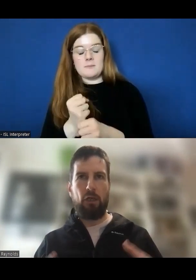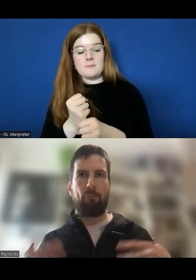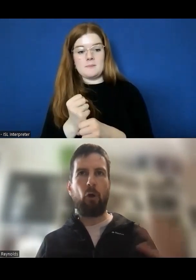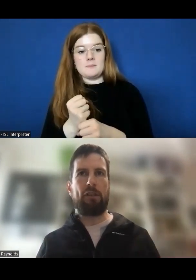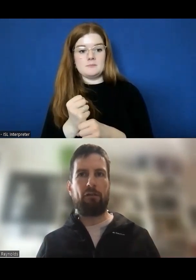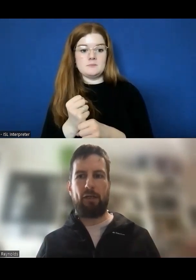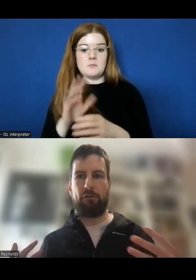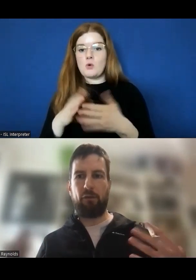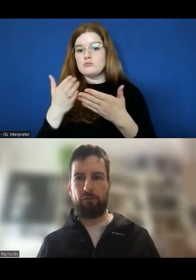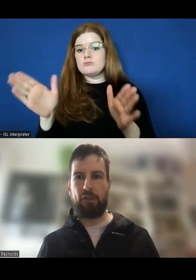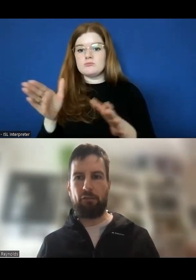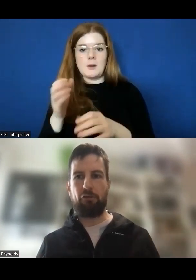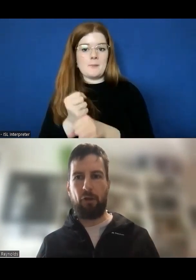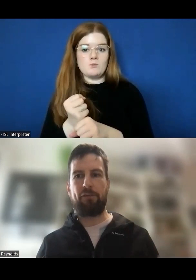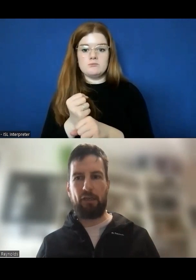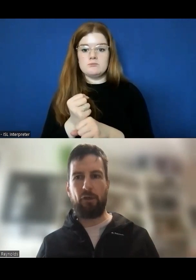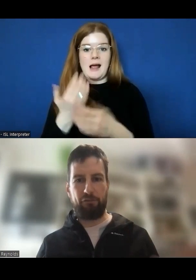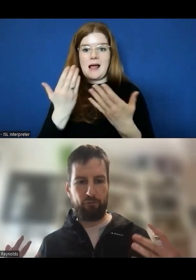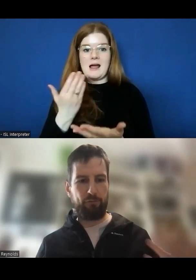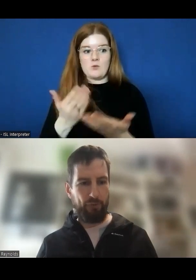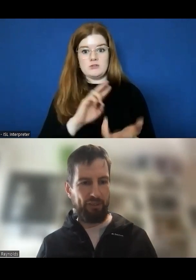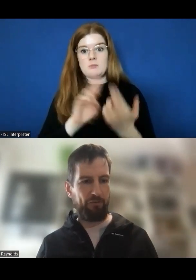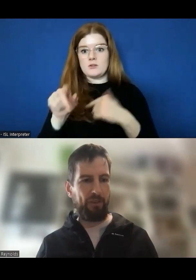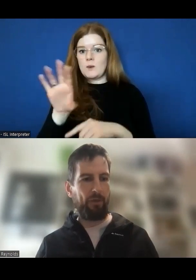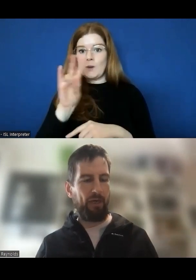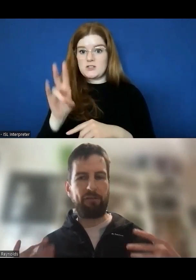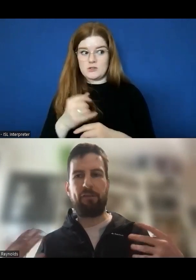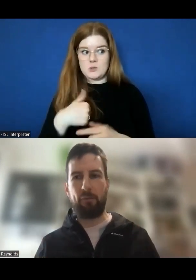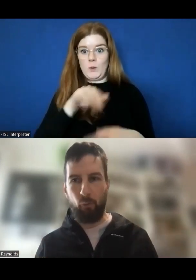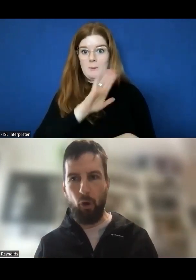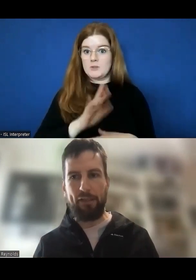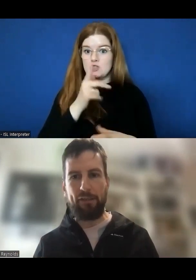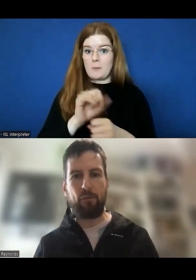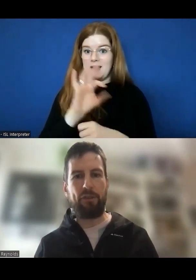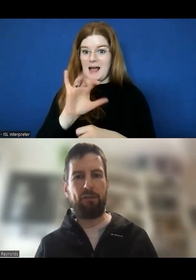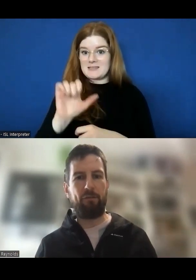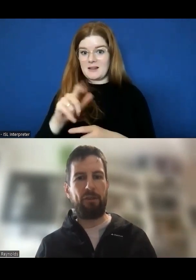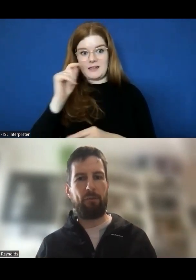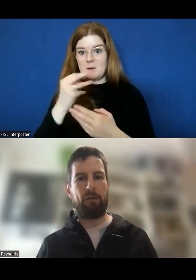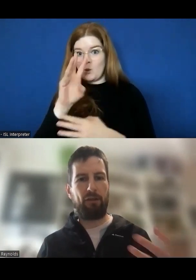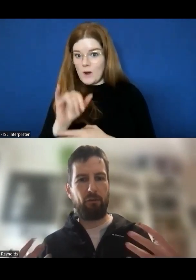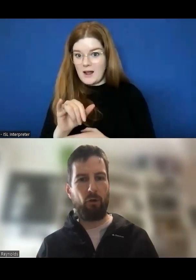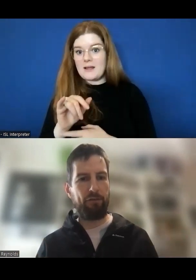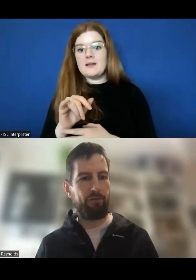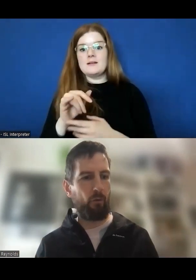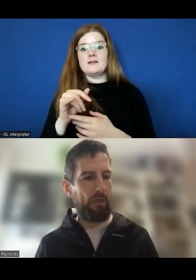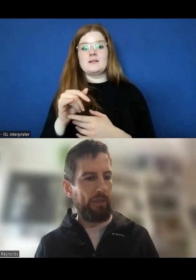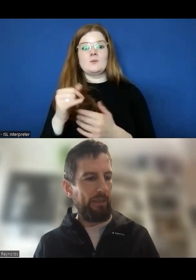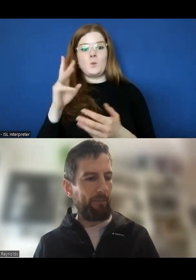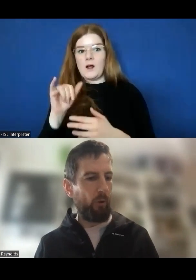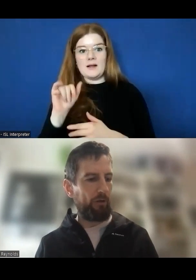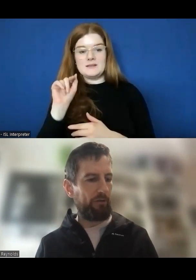more broadly around, you know, in response to that question of we need to speak about Gaza, to think about why it is that we need to speak about Gaza. Why is it